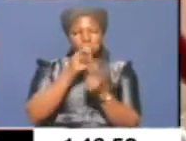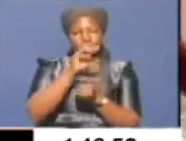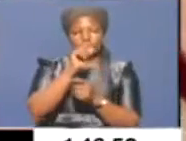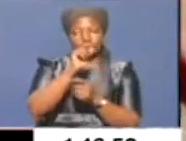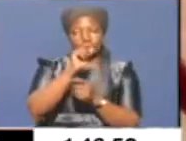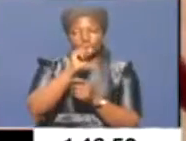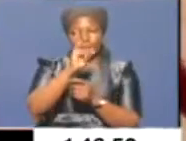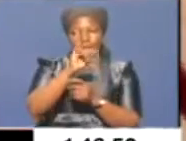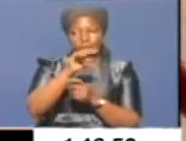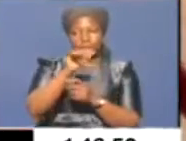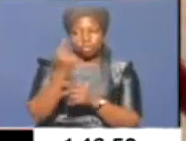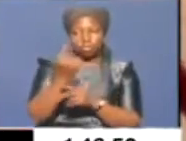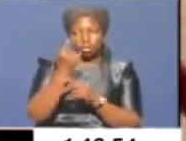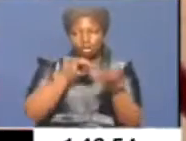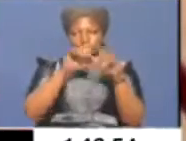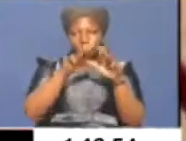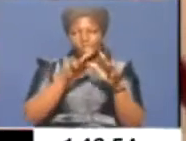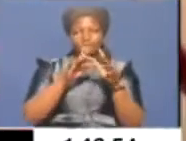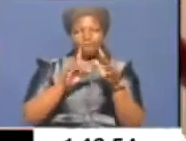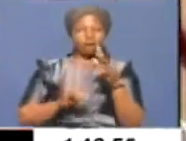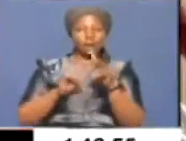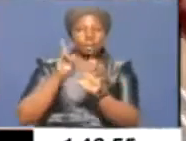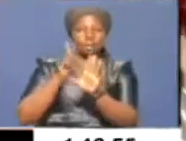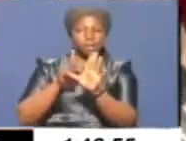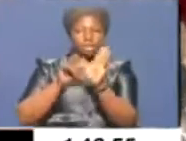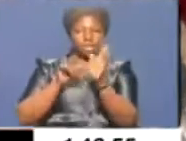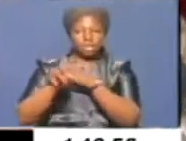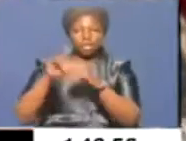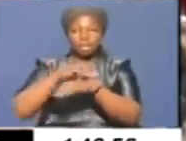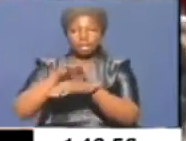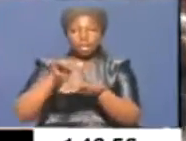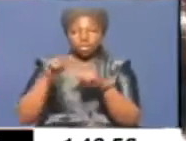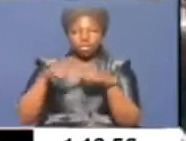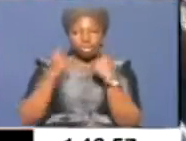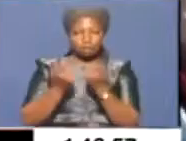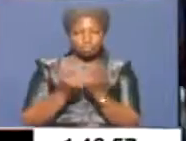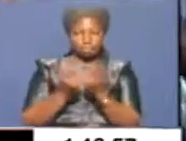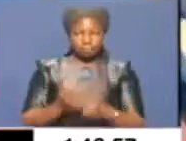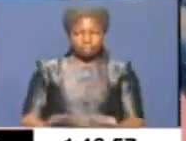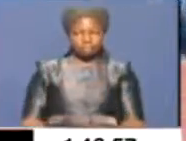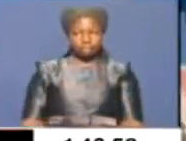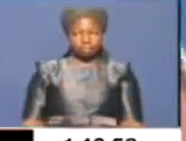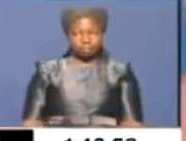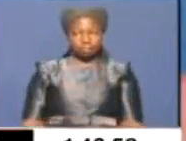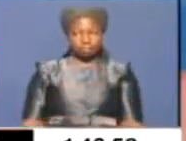in the national team.